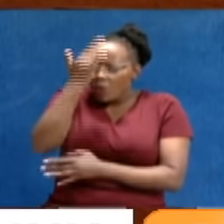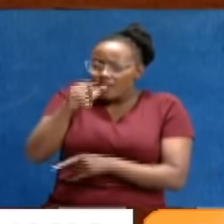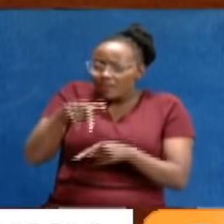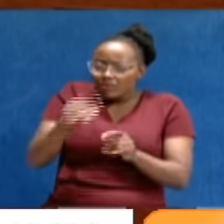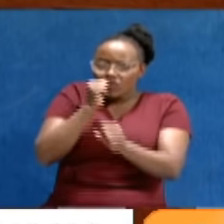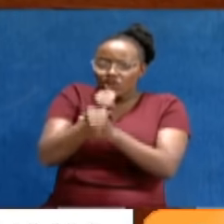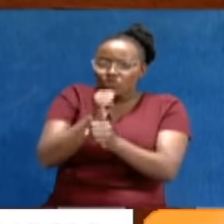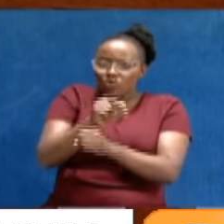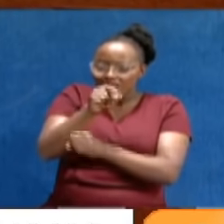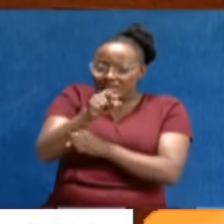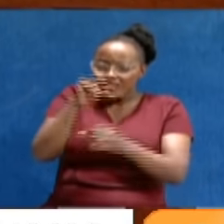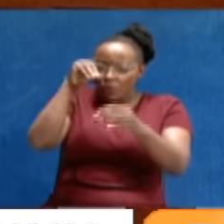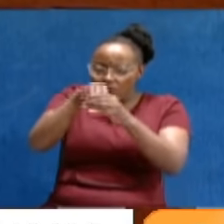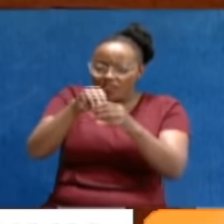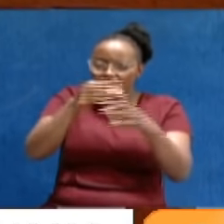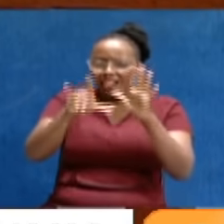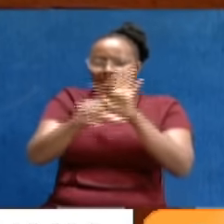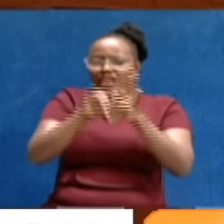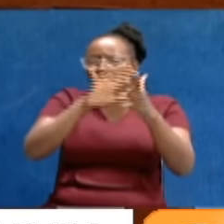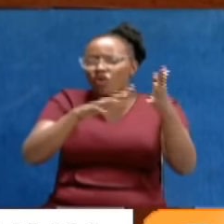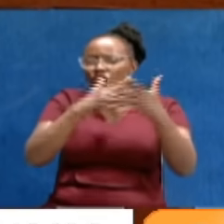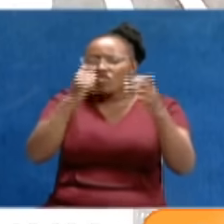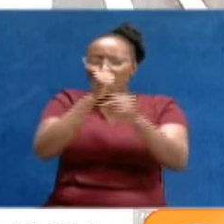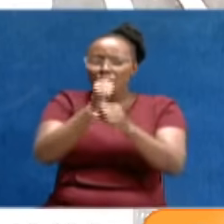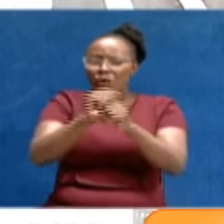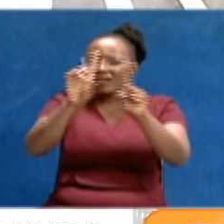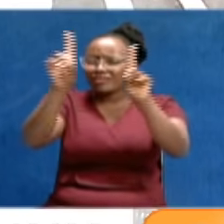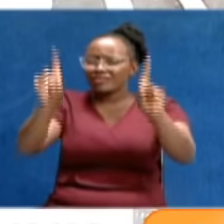Why should they not do it within a legal framework?